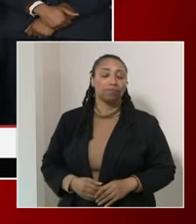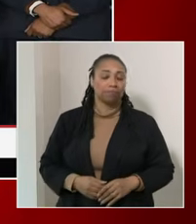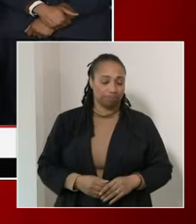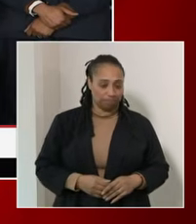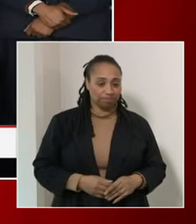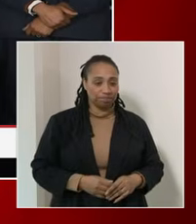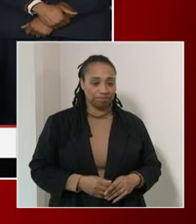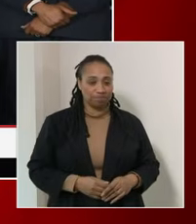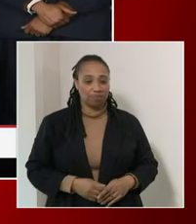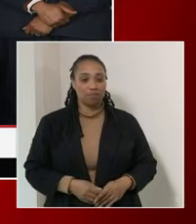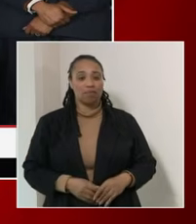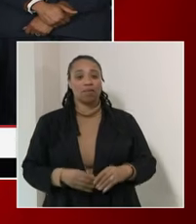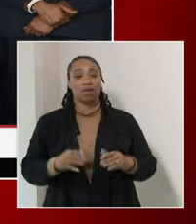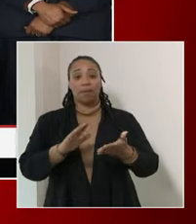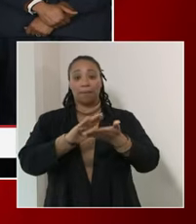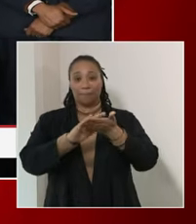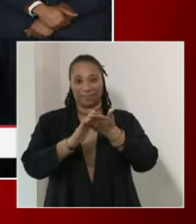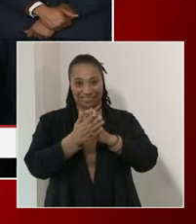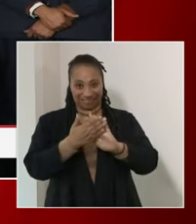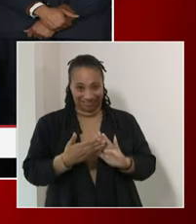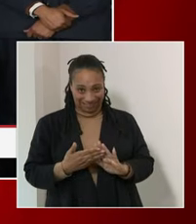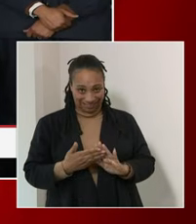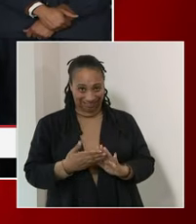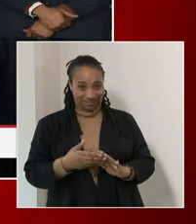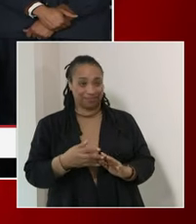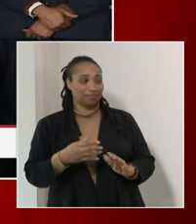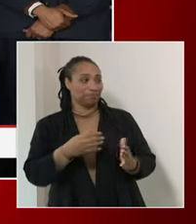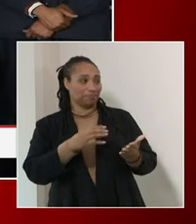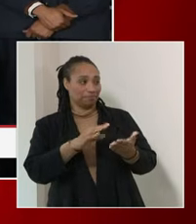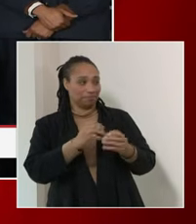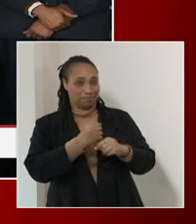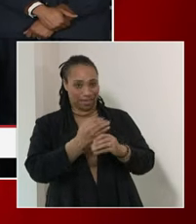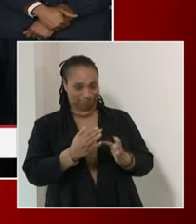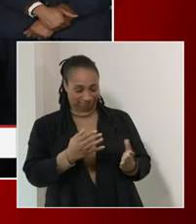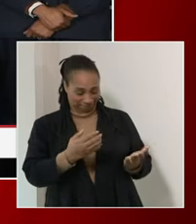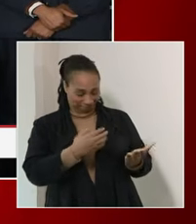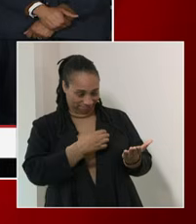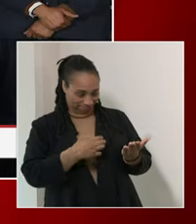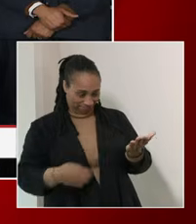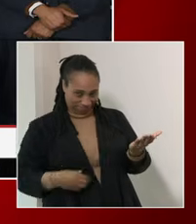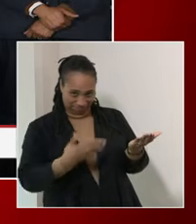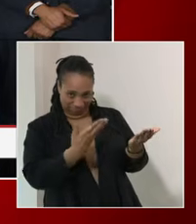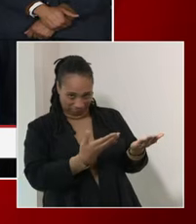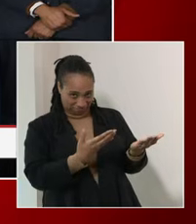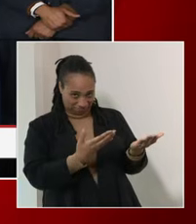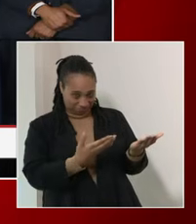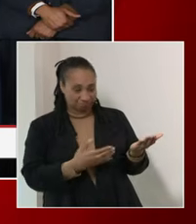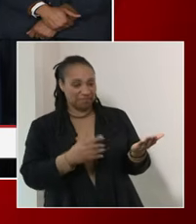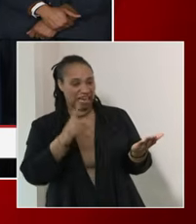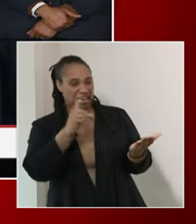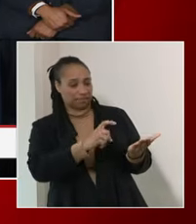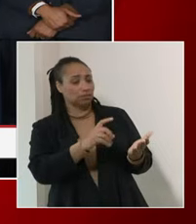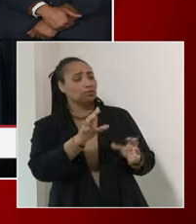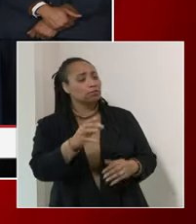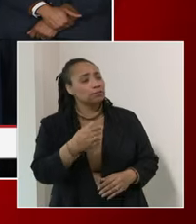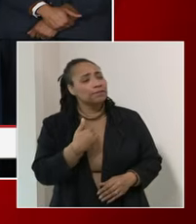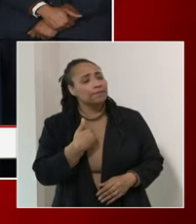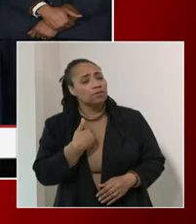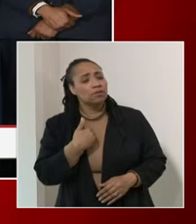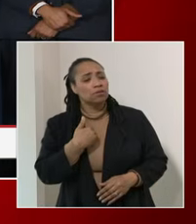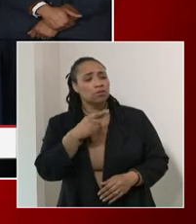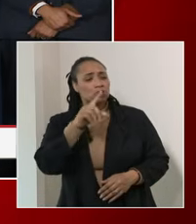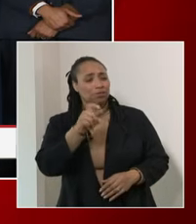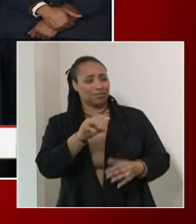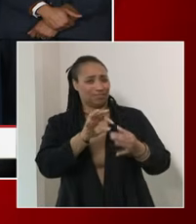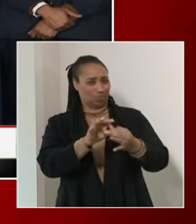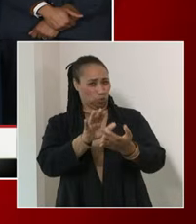Madam Mayor. Thank you. So I'm asking this question in the context of school choice. A lot of our students are coming across the